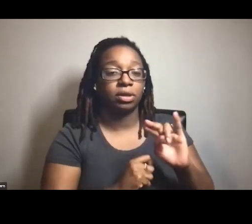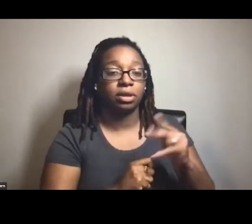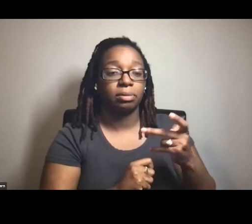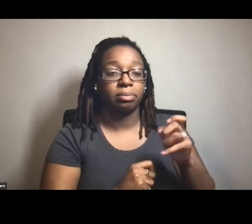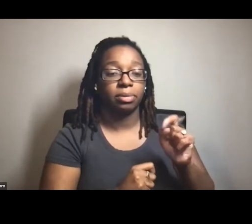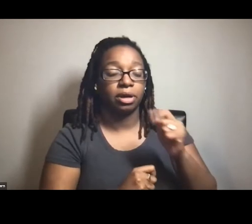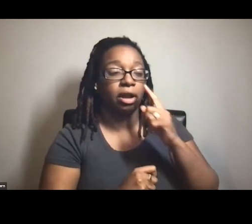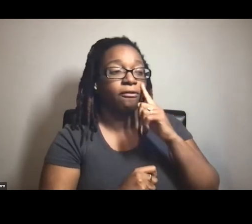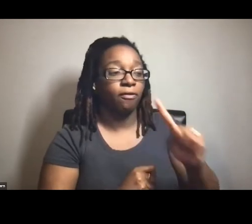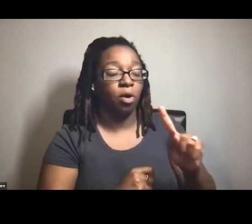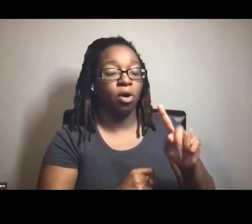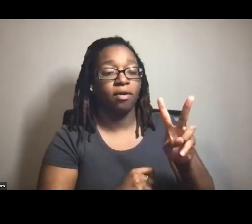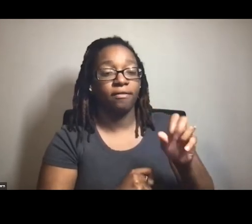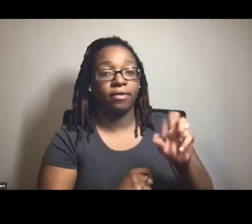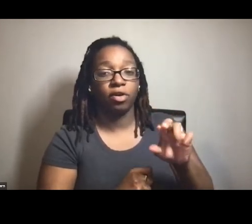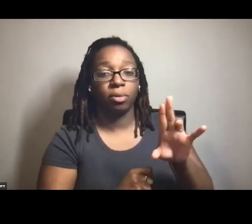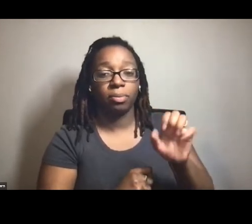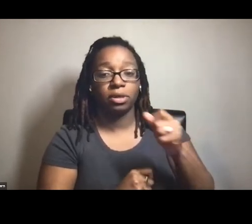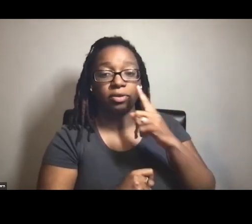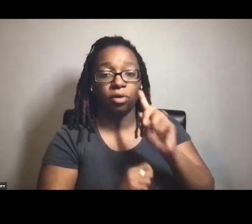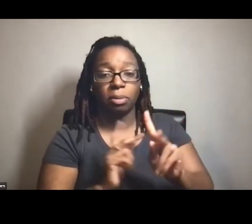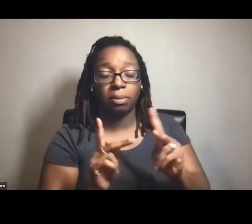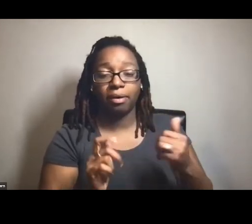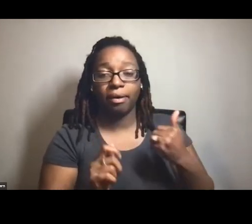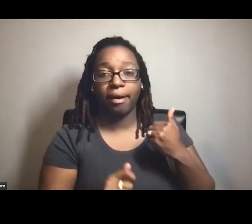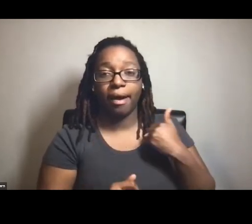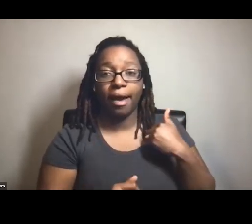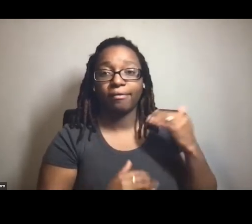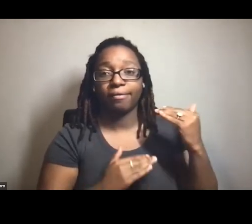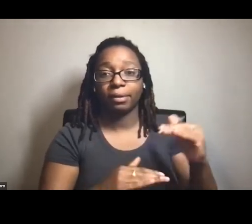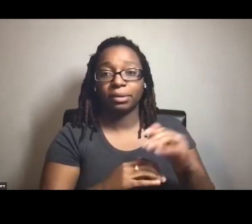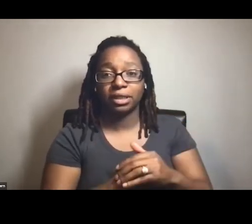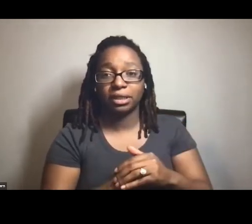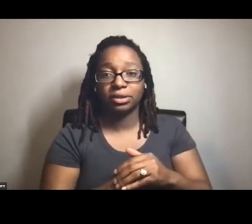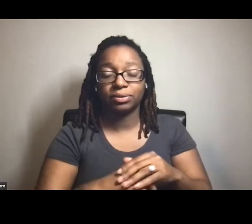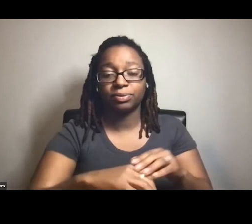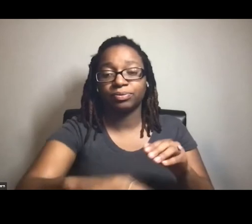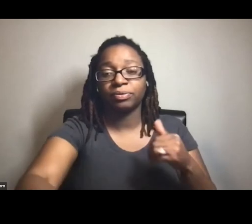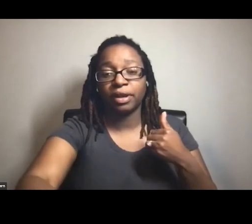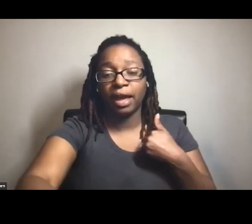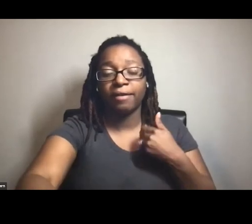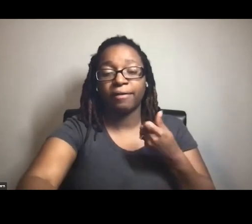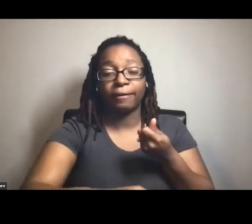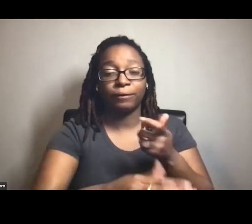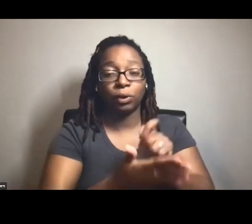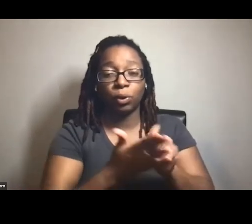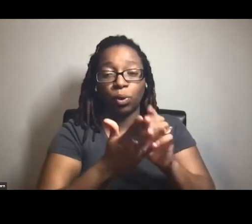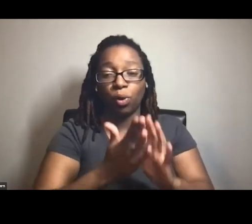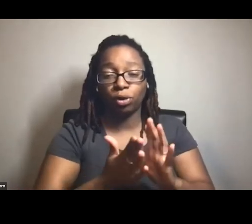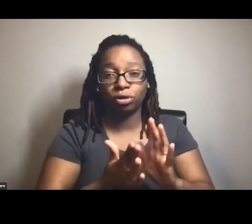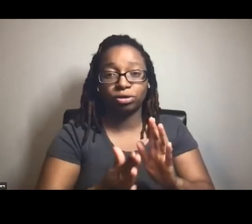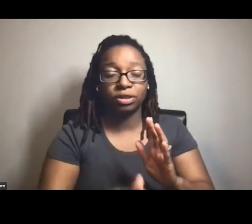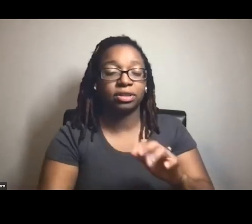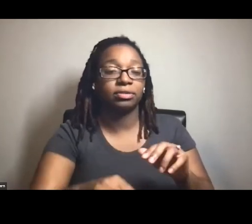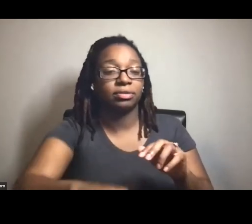Motor Impairments. It's authored by Ovidiu-Andrei, Laura-Bianca, Radu-Daniel,